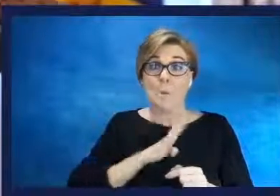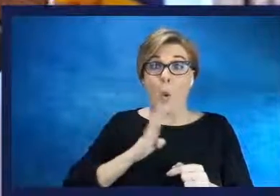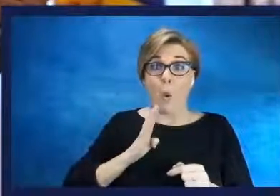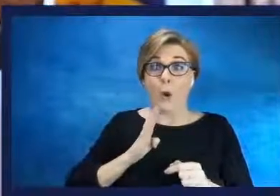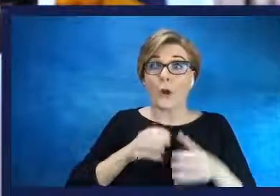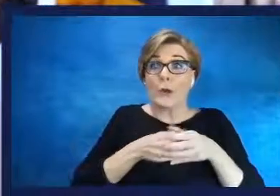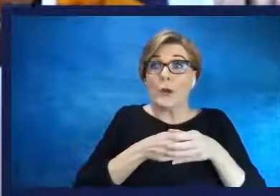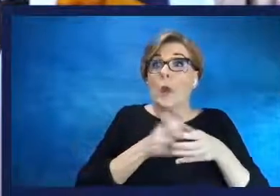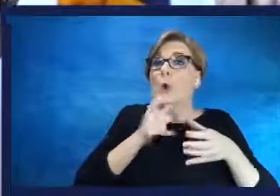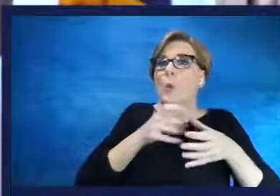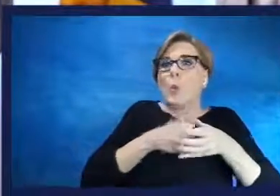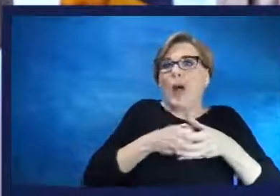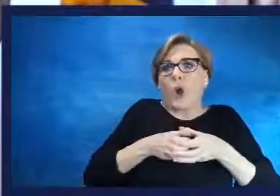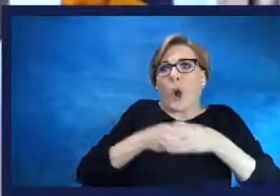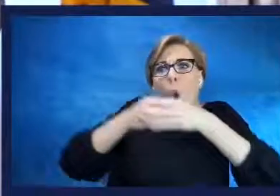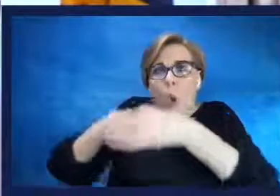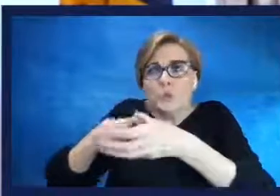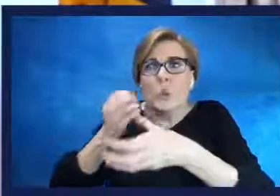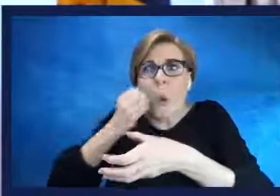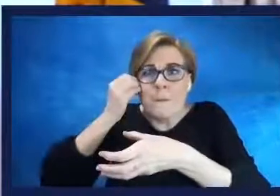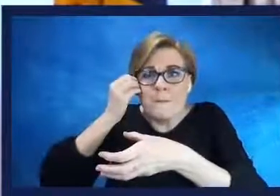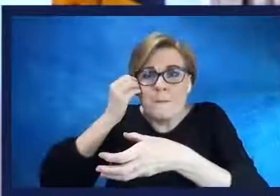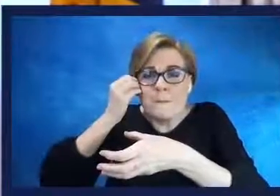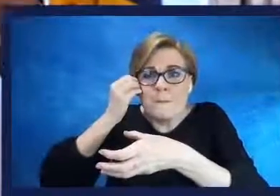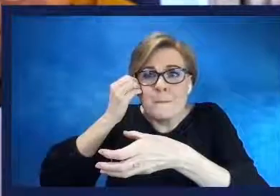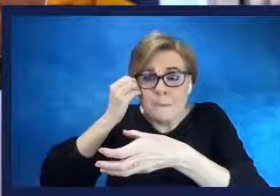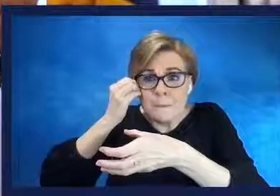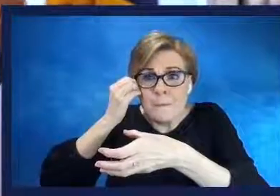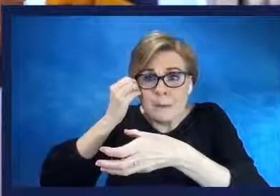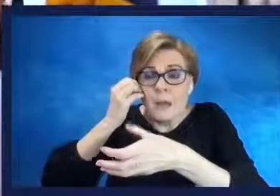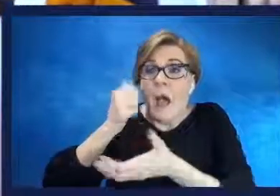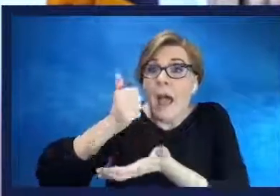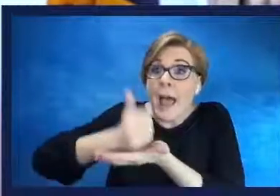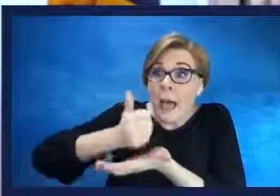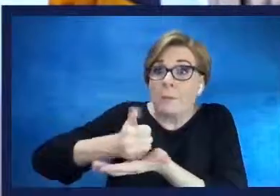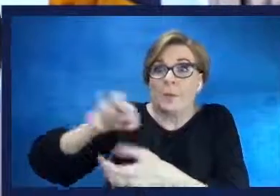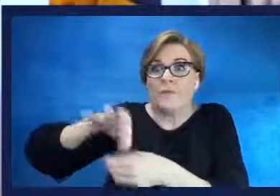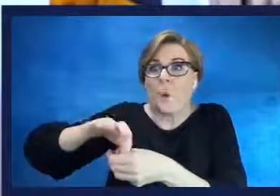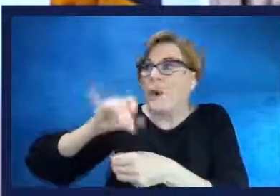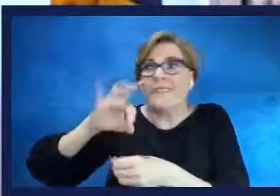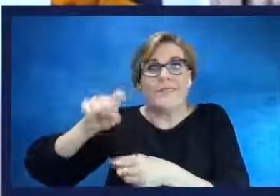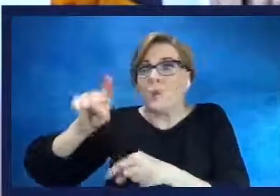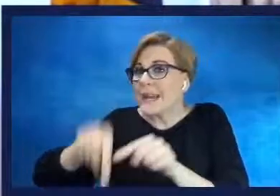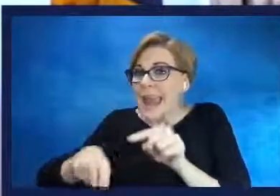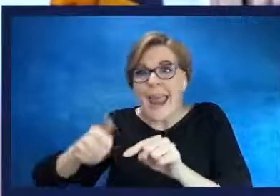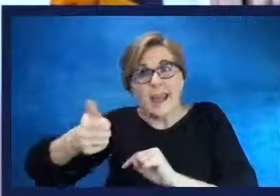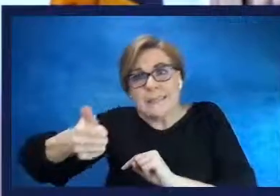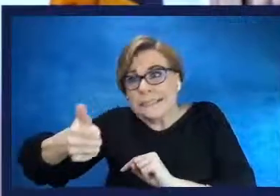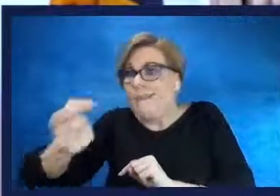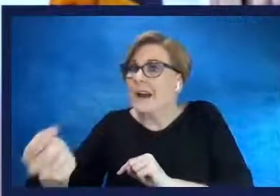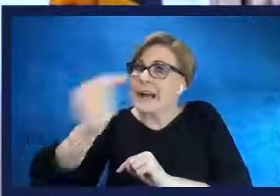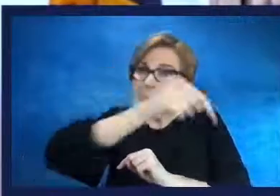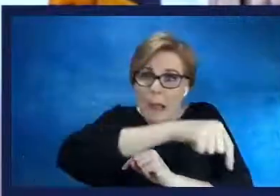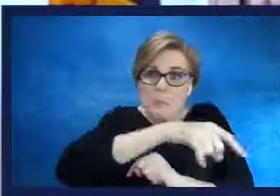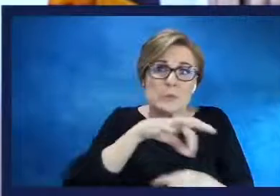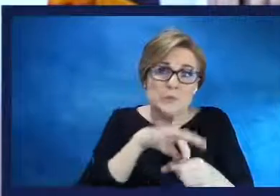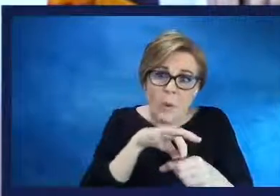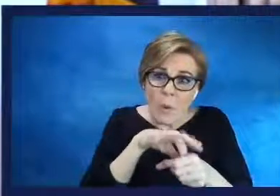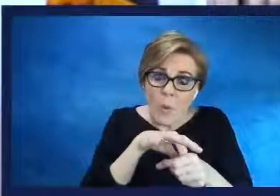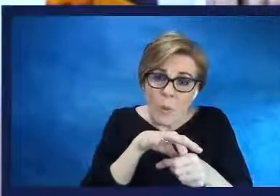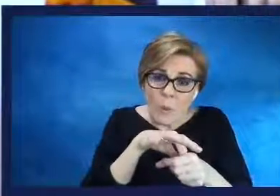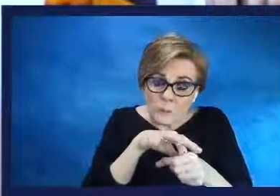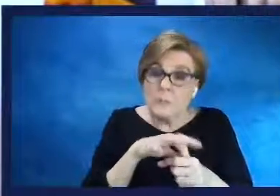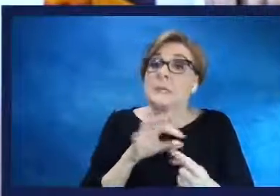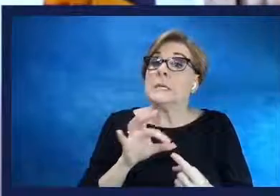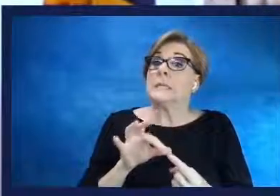about in-person, independent, accessible voting options. But let's say you can't get there or you have a physical inability, our special election